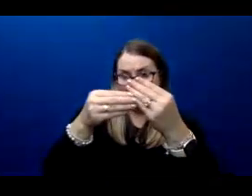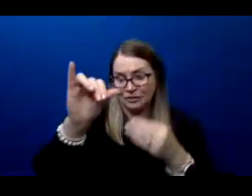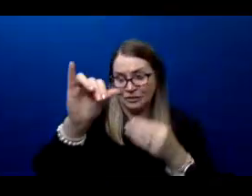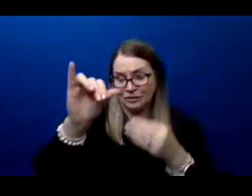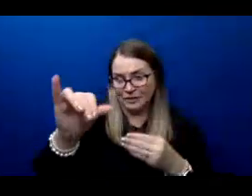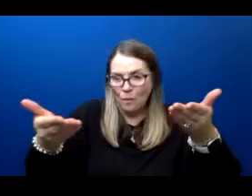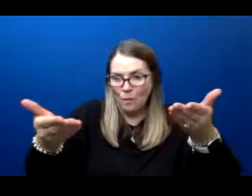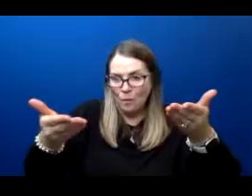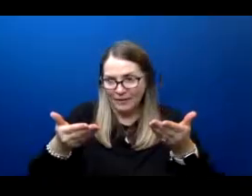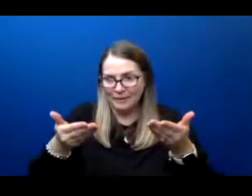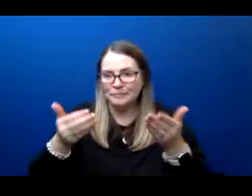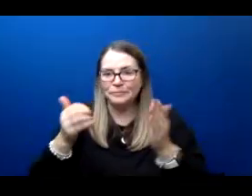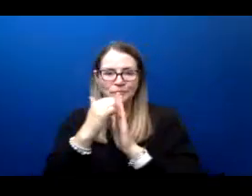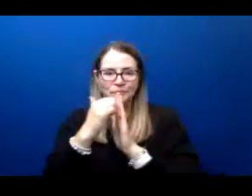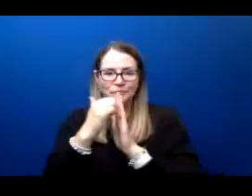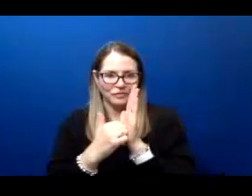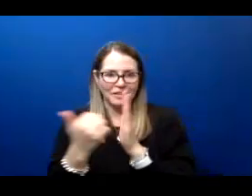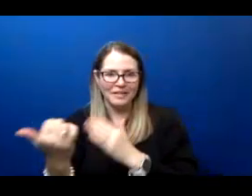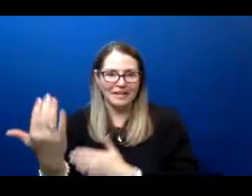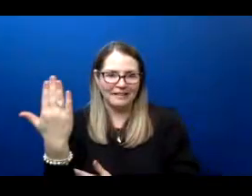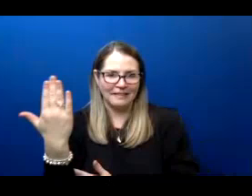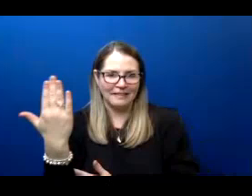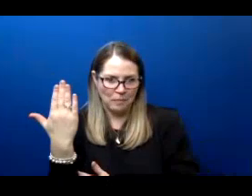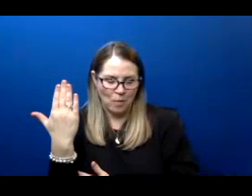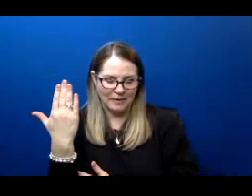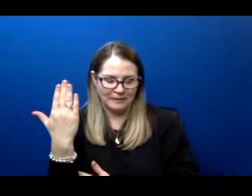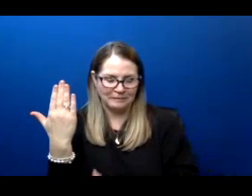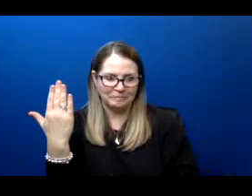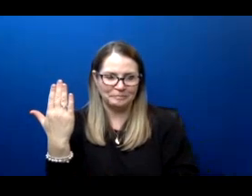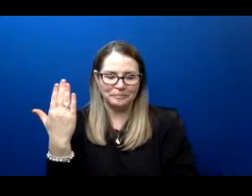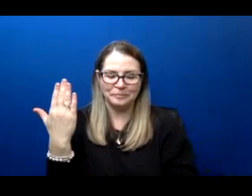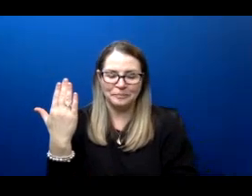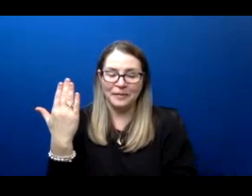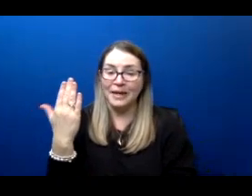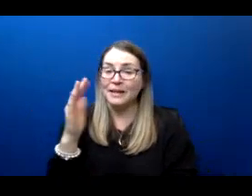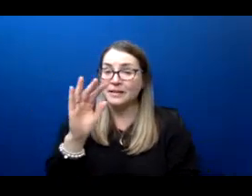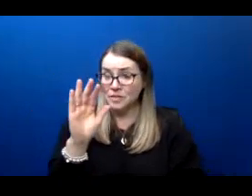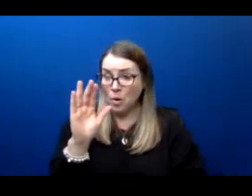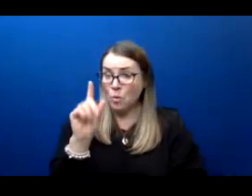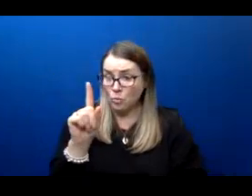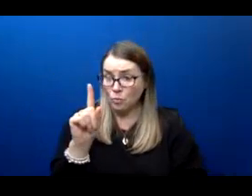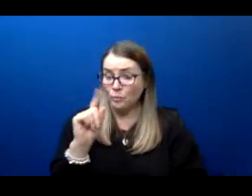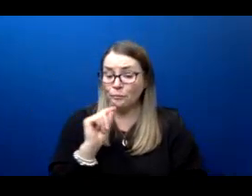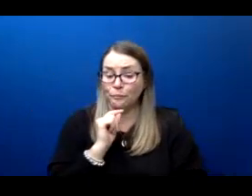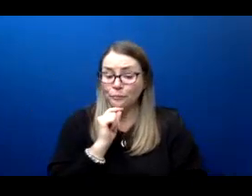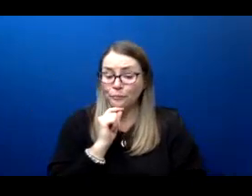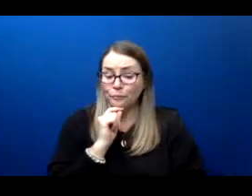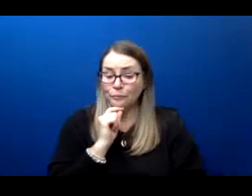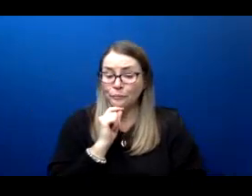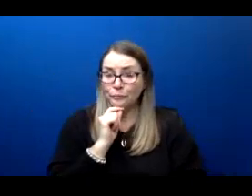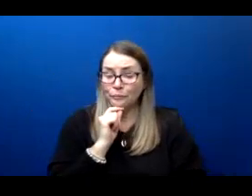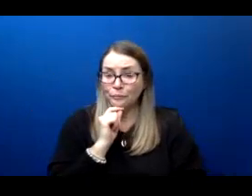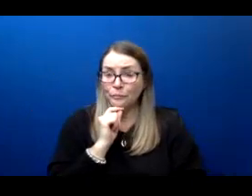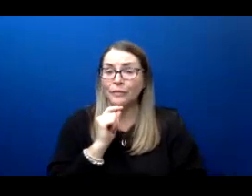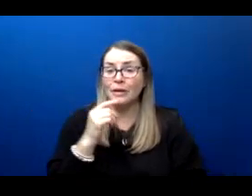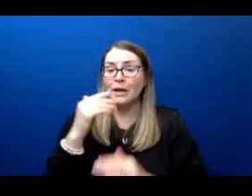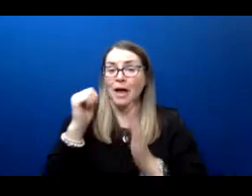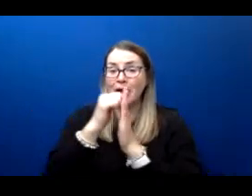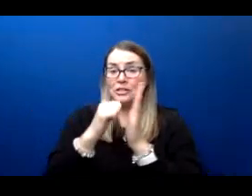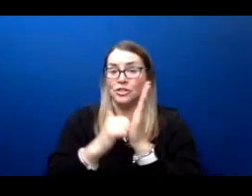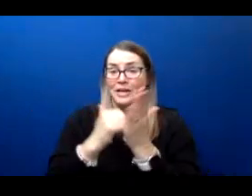agenda this morning, Ms. Flynn, as well as Bishop Bonnie Radden. With that said, under agenda item 2, it's